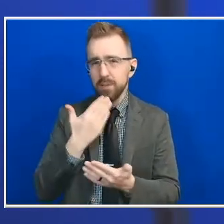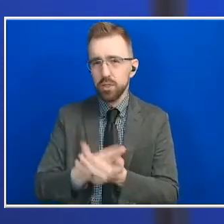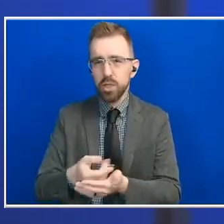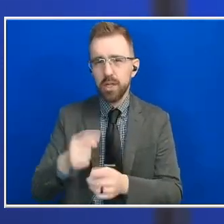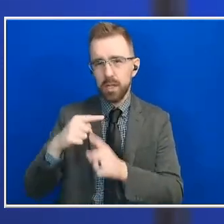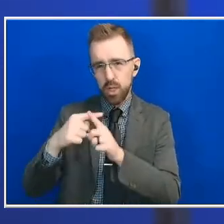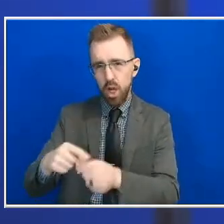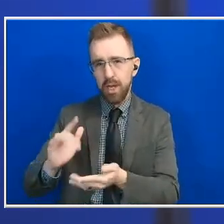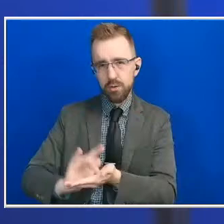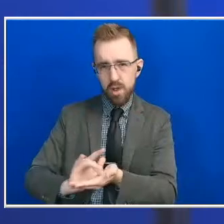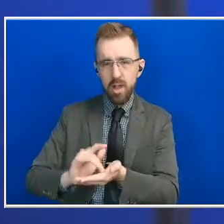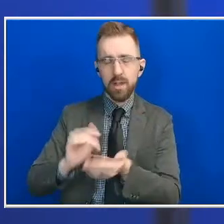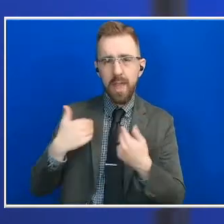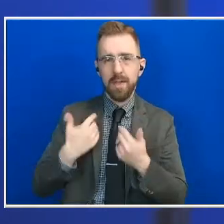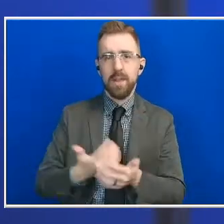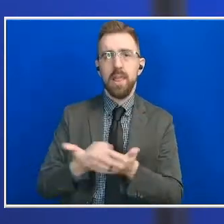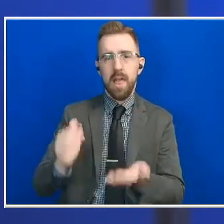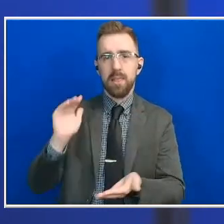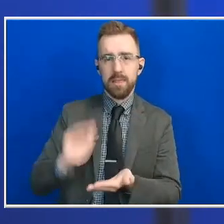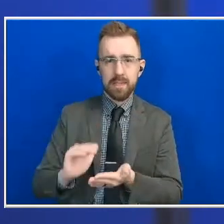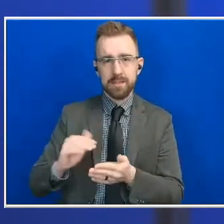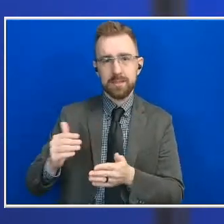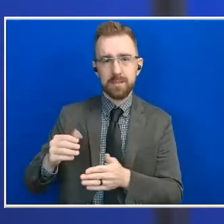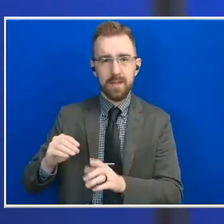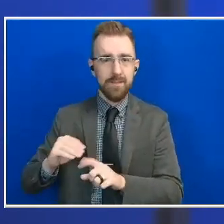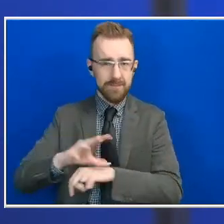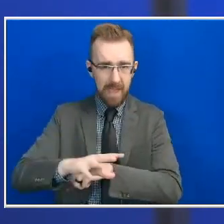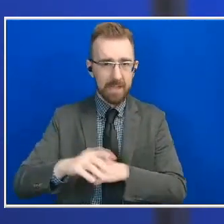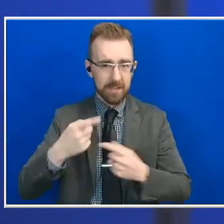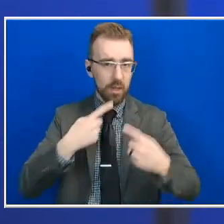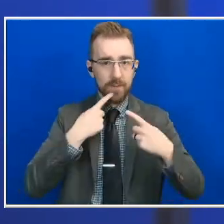have a lot less side effects and are very effective at treating the cancer.